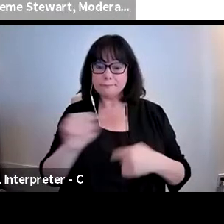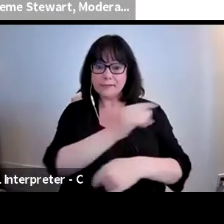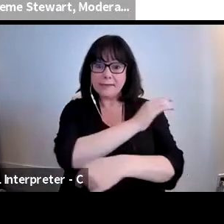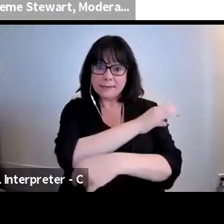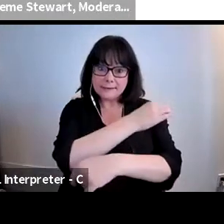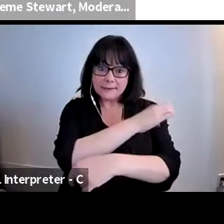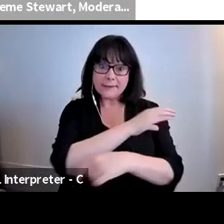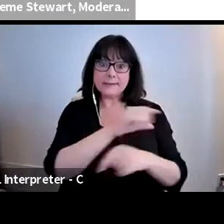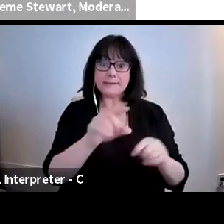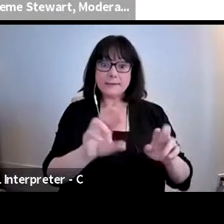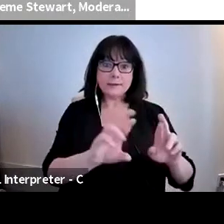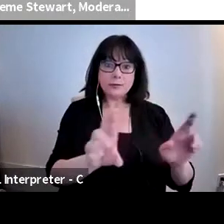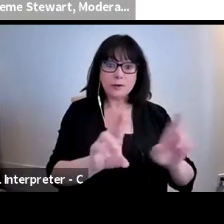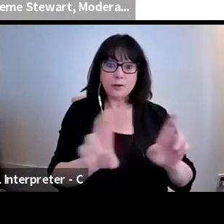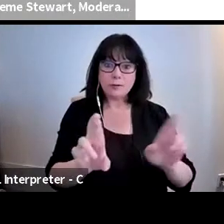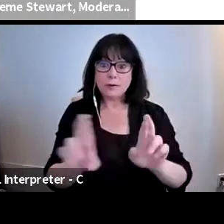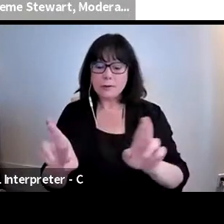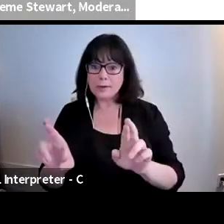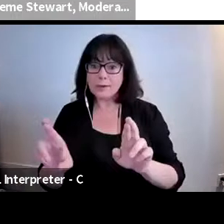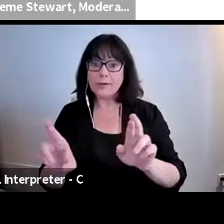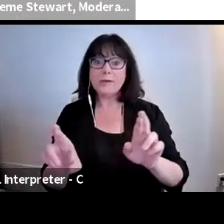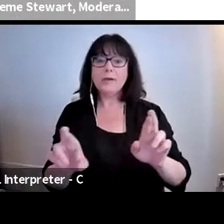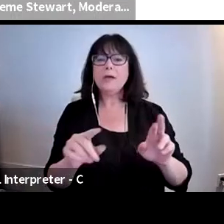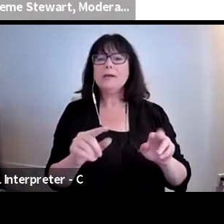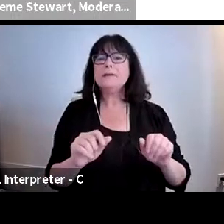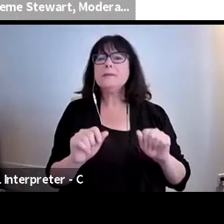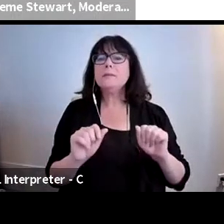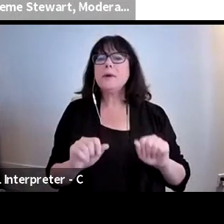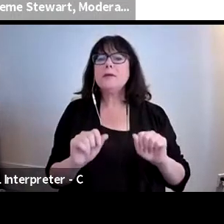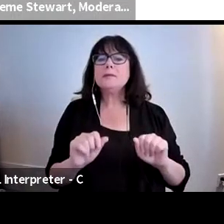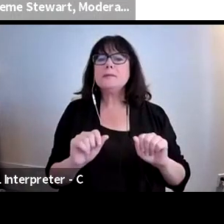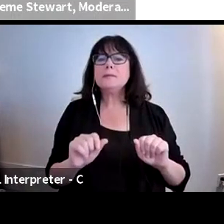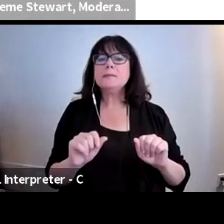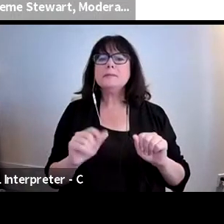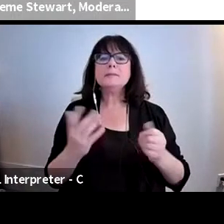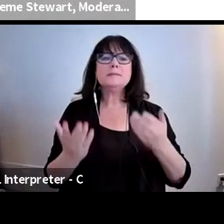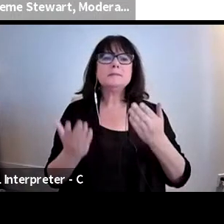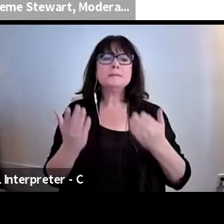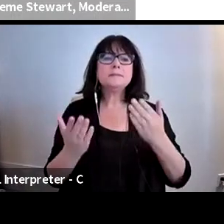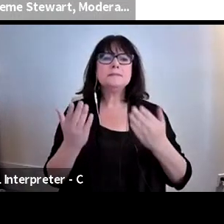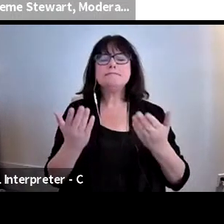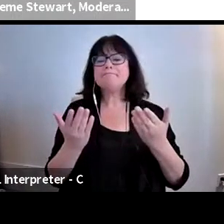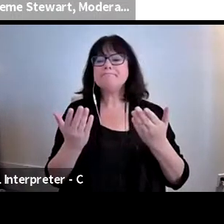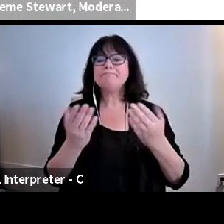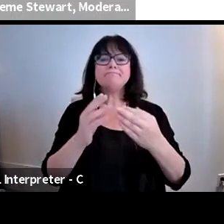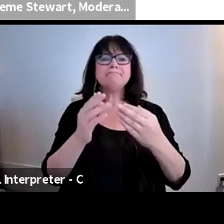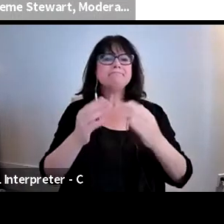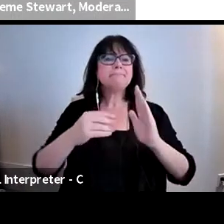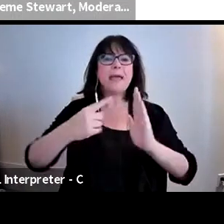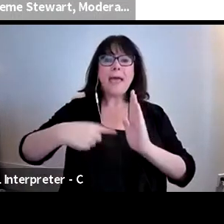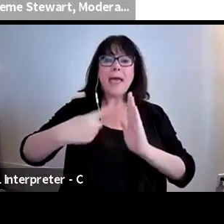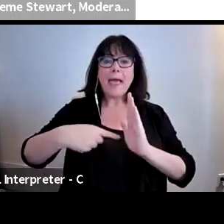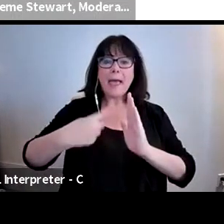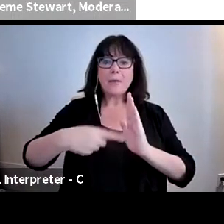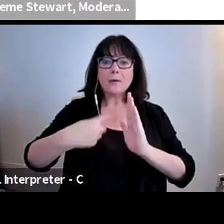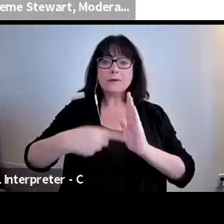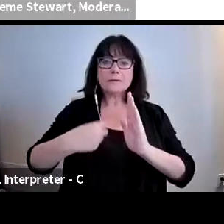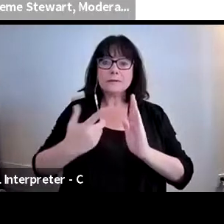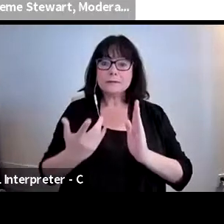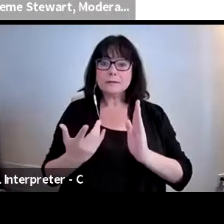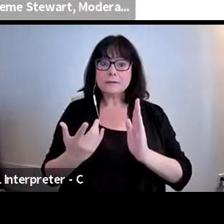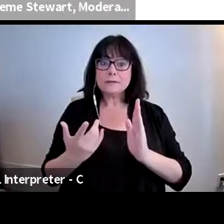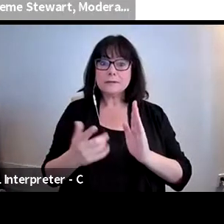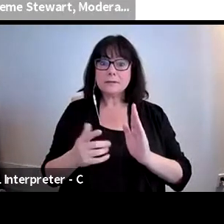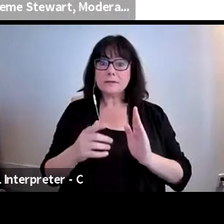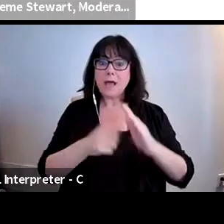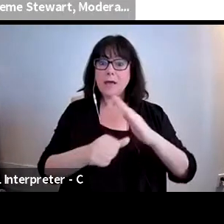their readiness, to try to put in some of their hours, their practicum hours with our clinical lab? Will